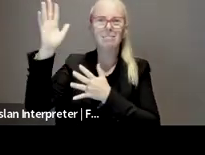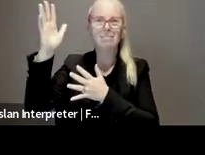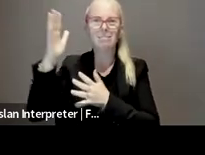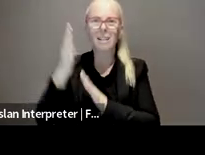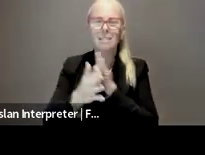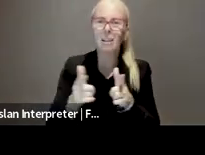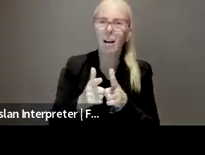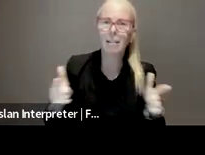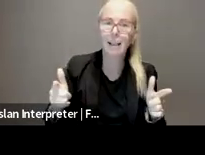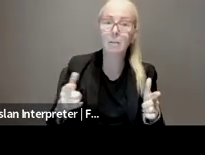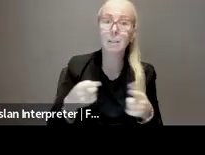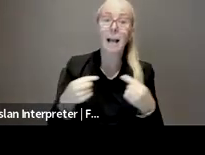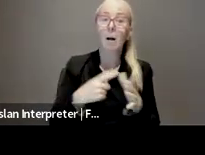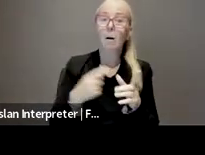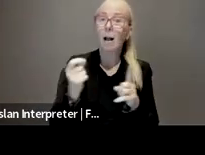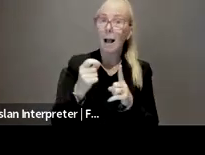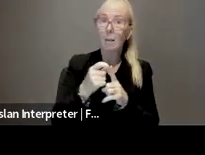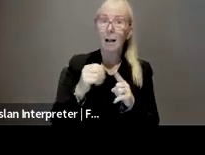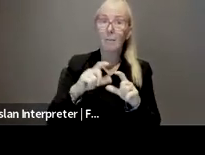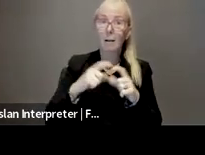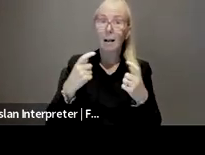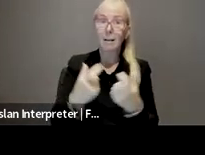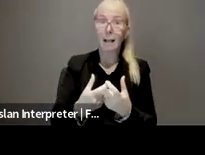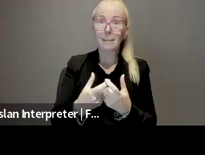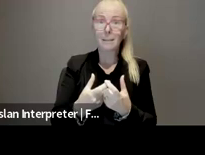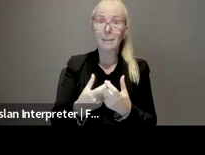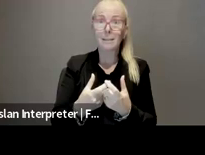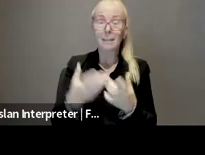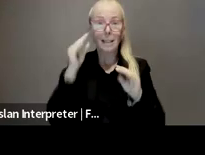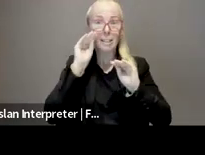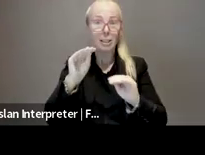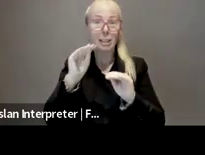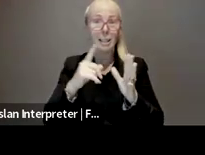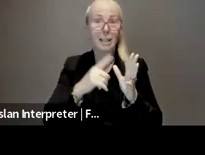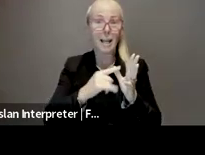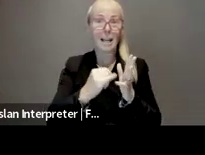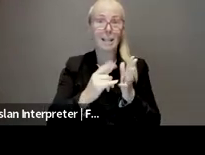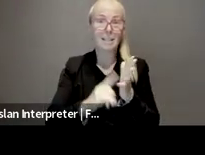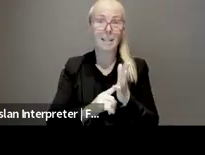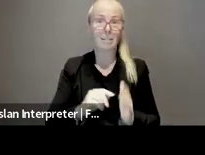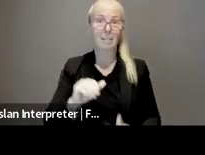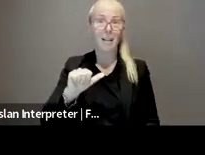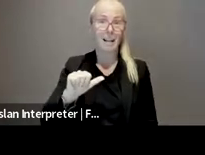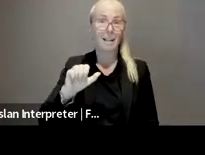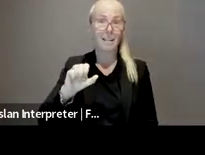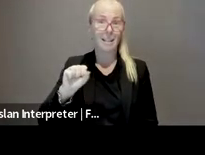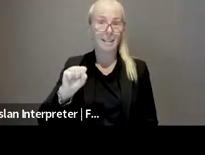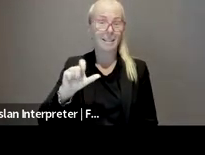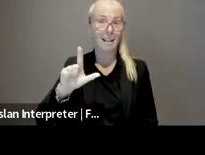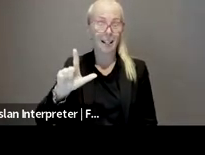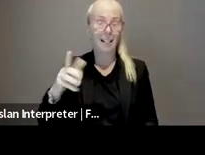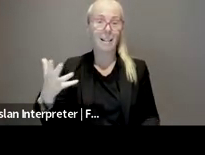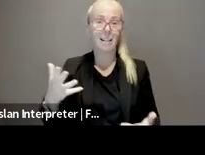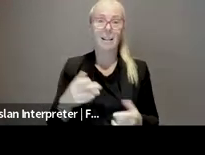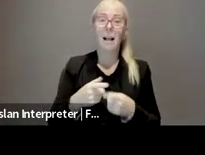provides classes taught with American Sign Language, and we have captions too. Our fitness app has been created with and by people